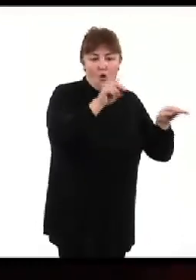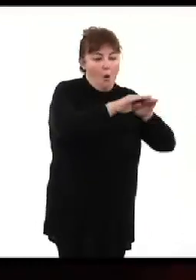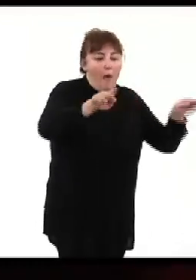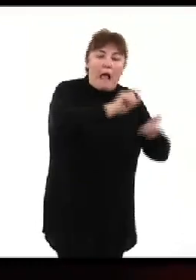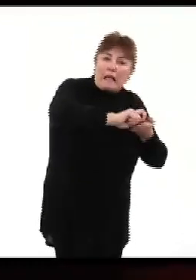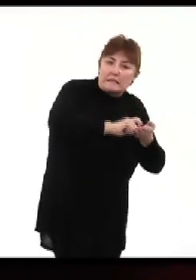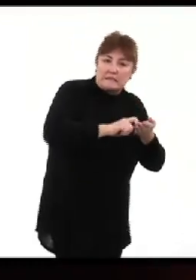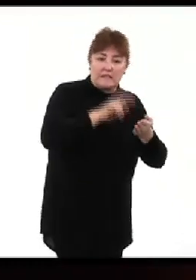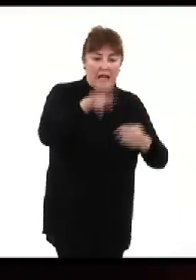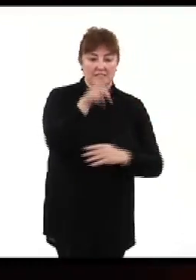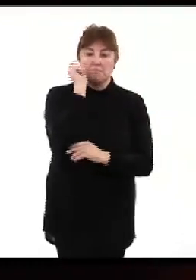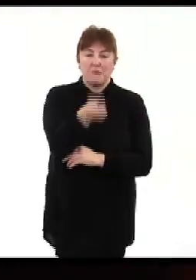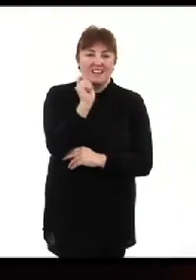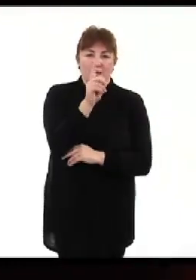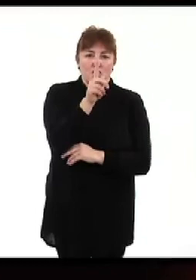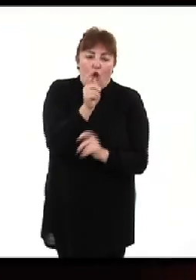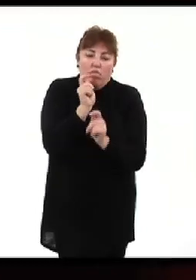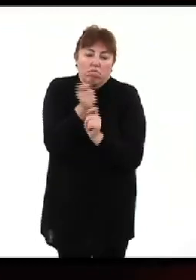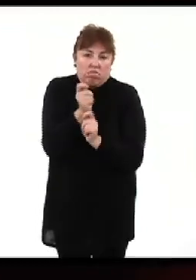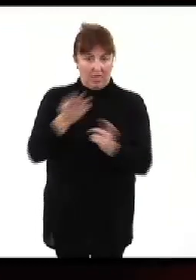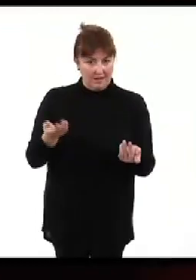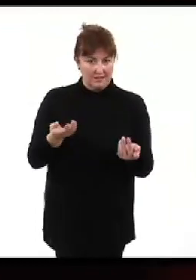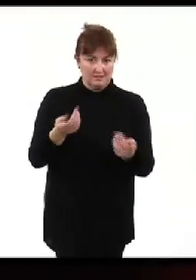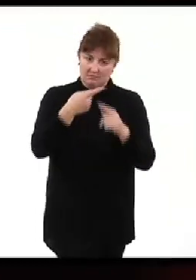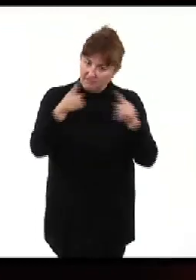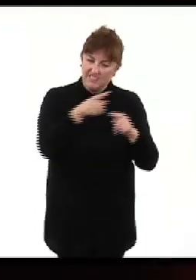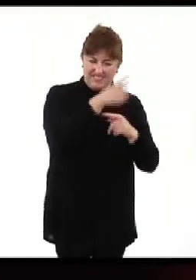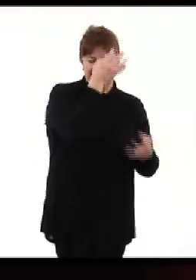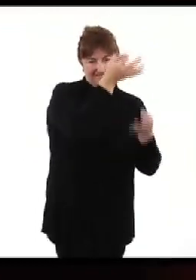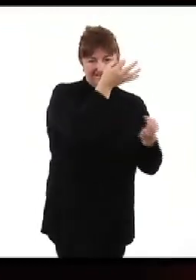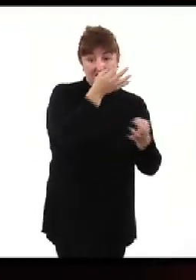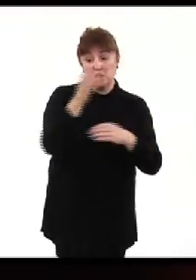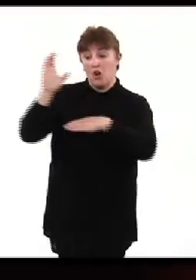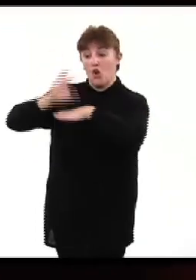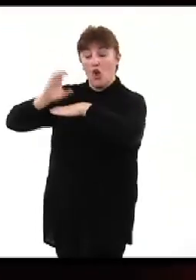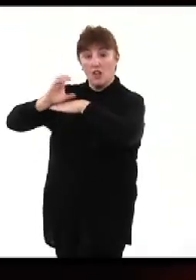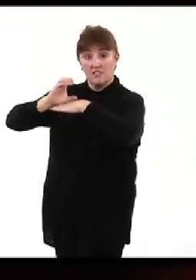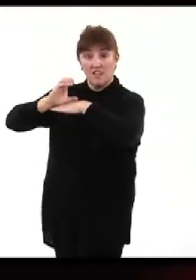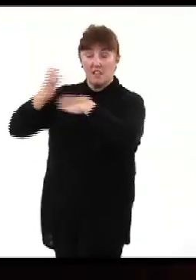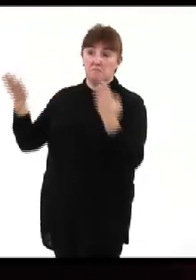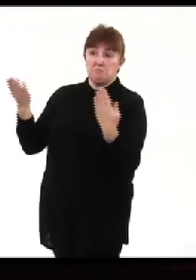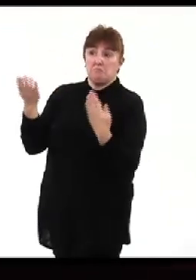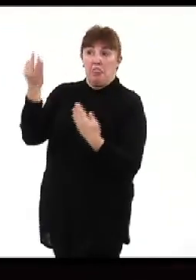at spatial language, you see differences. a long answer.